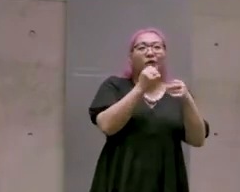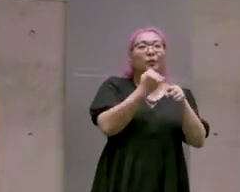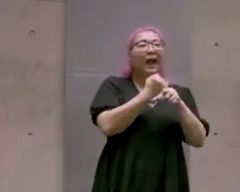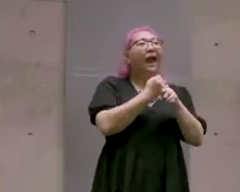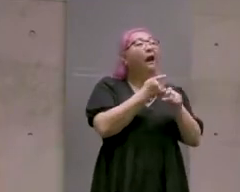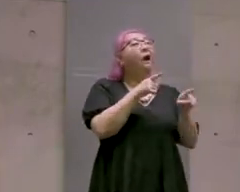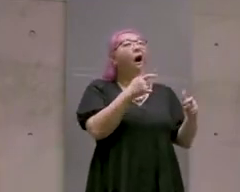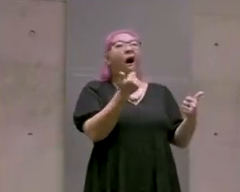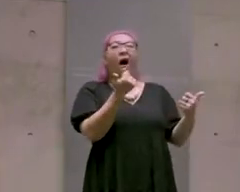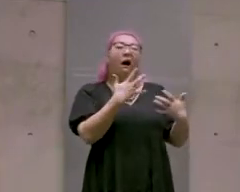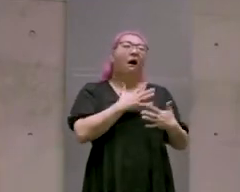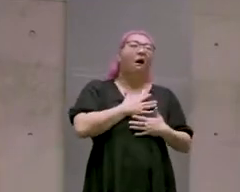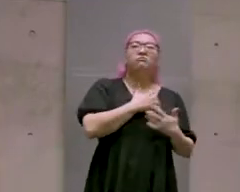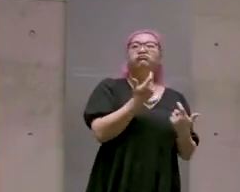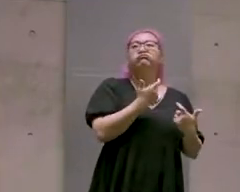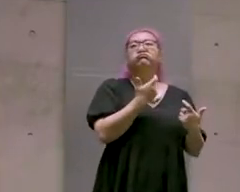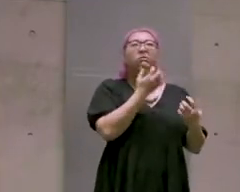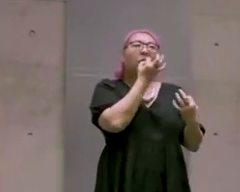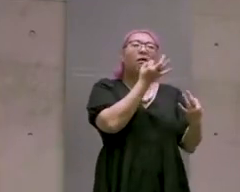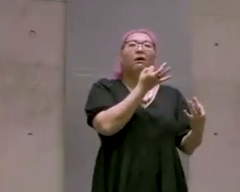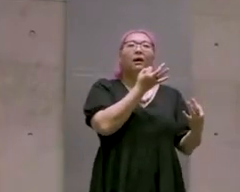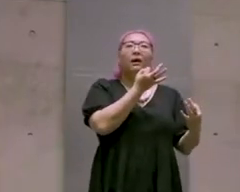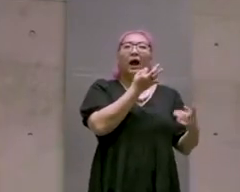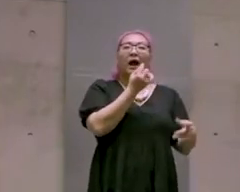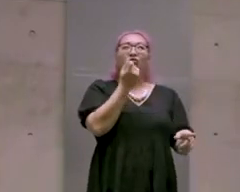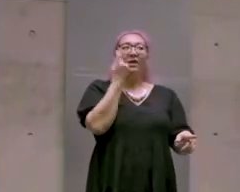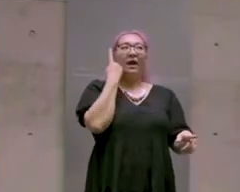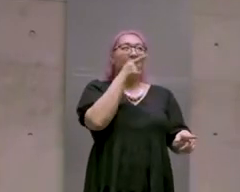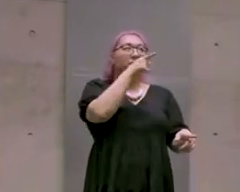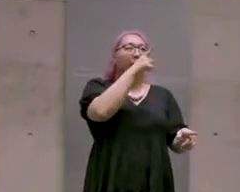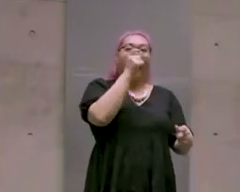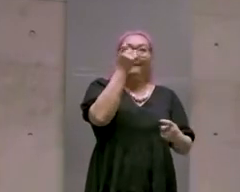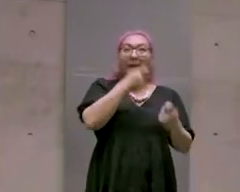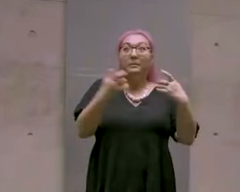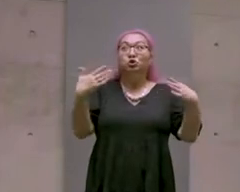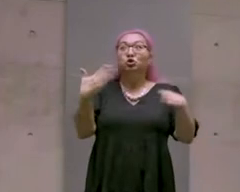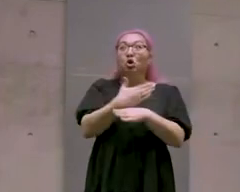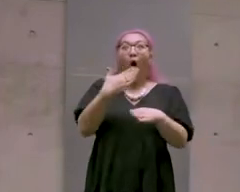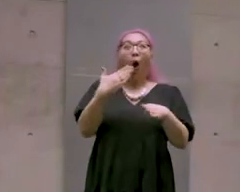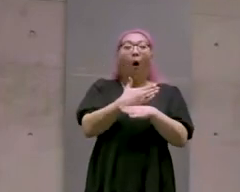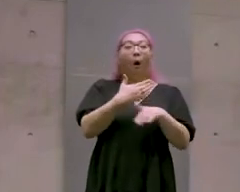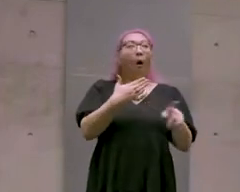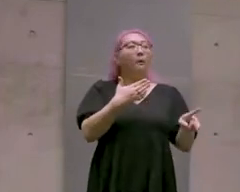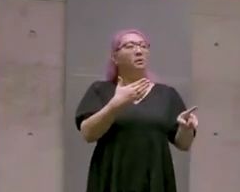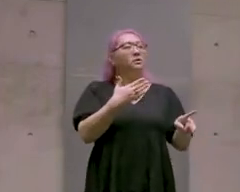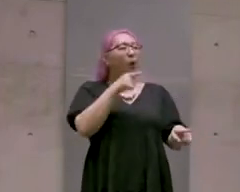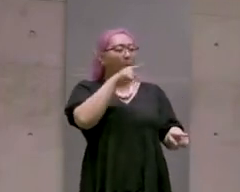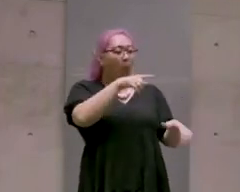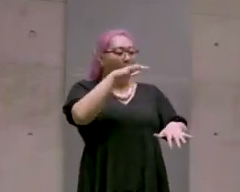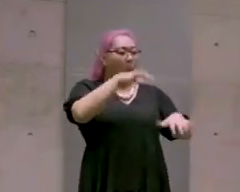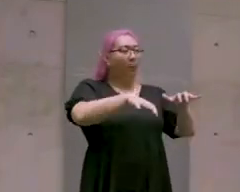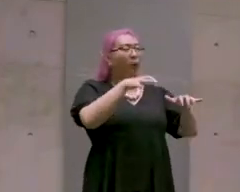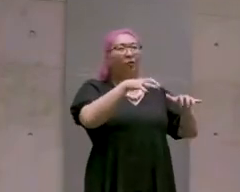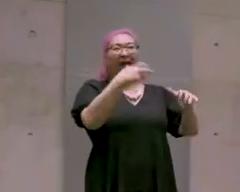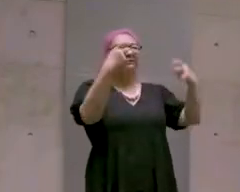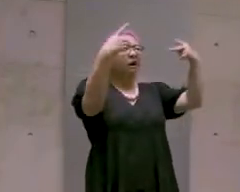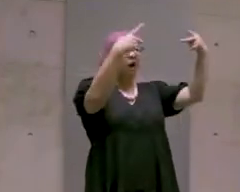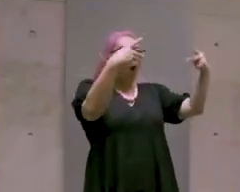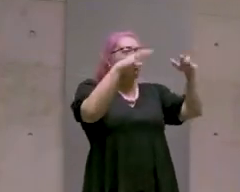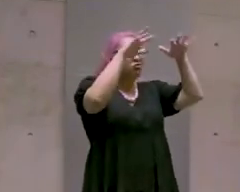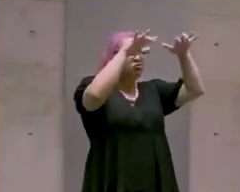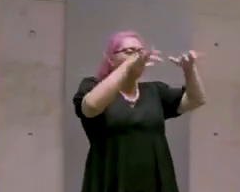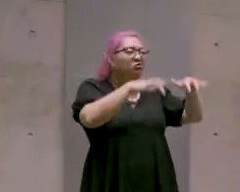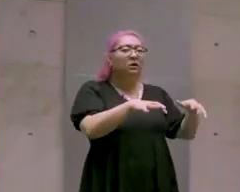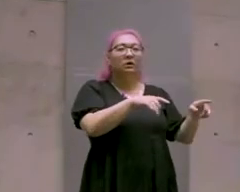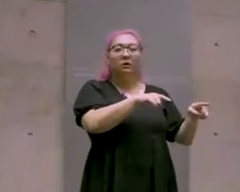I figured it was a job where, the computer did that bit, and then there were artists who made. I understood animation art, so I